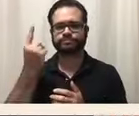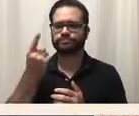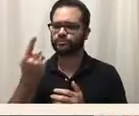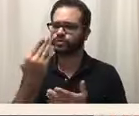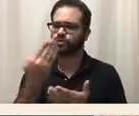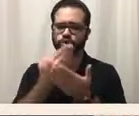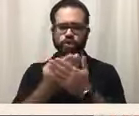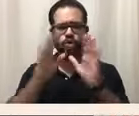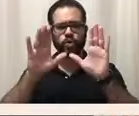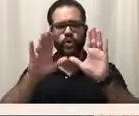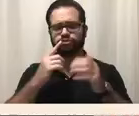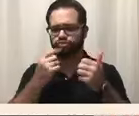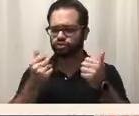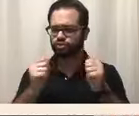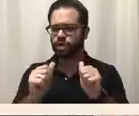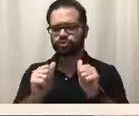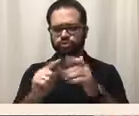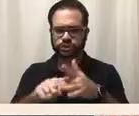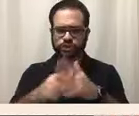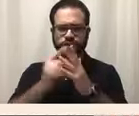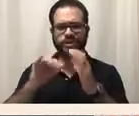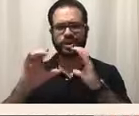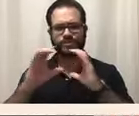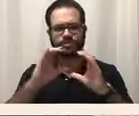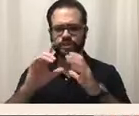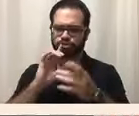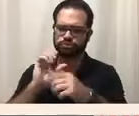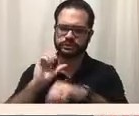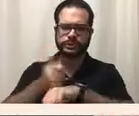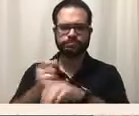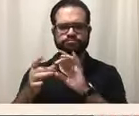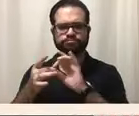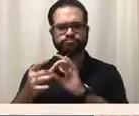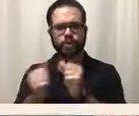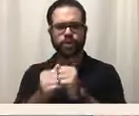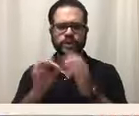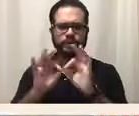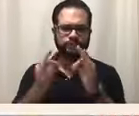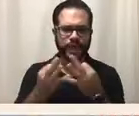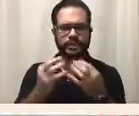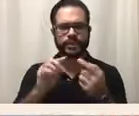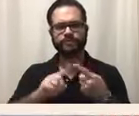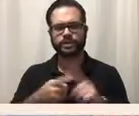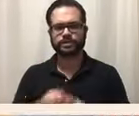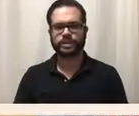initiate that conversation and to create bonds with family and friends.